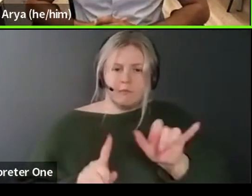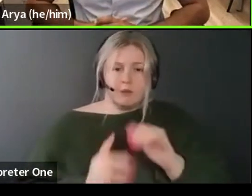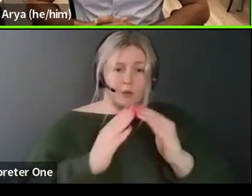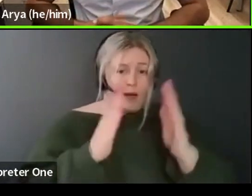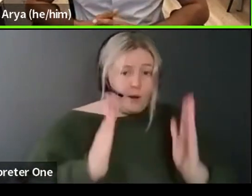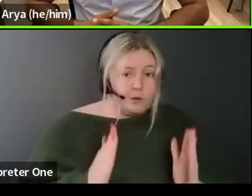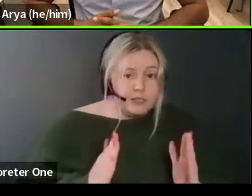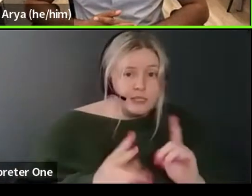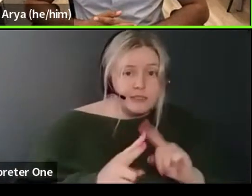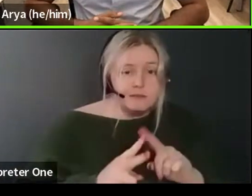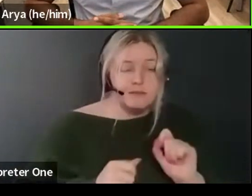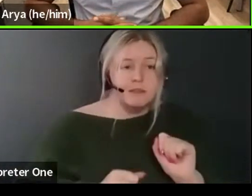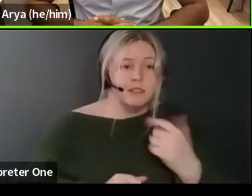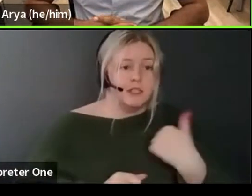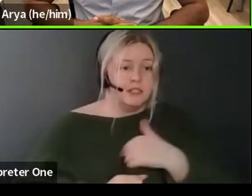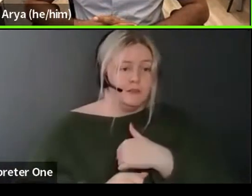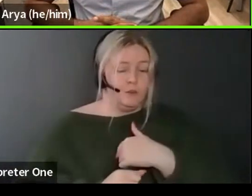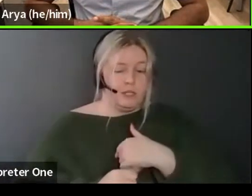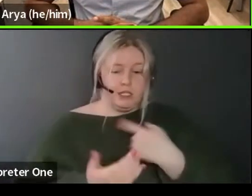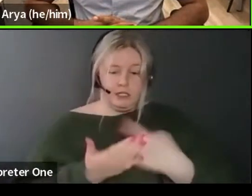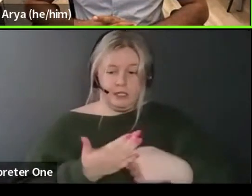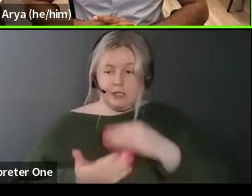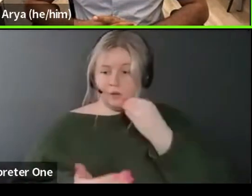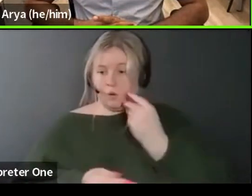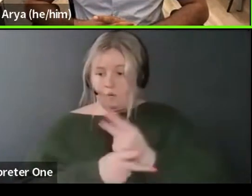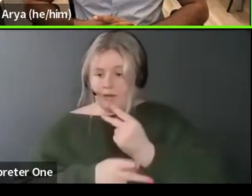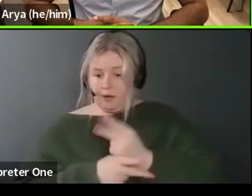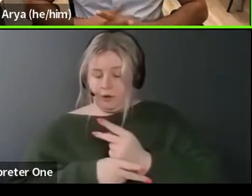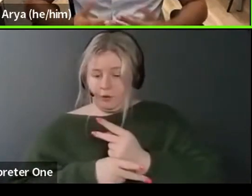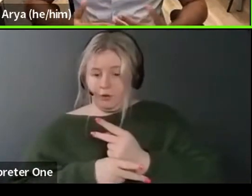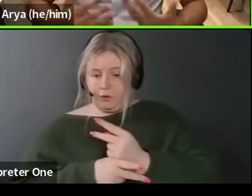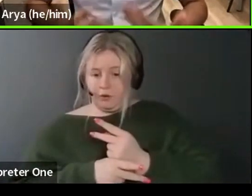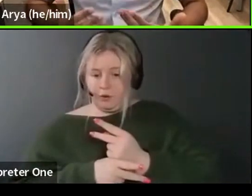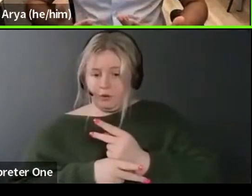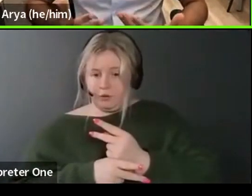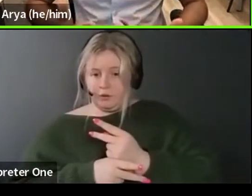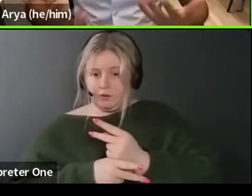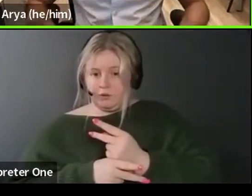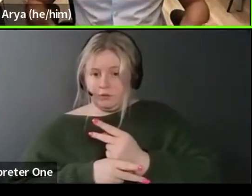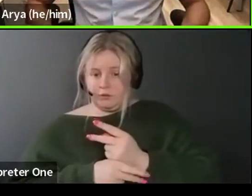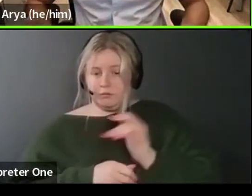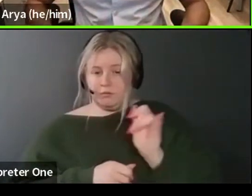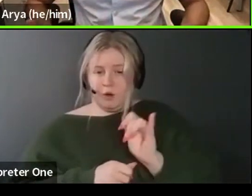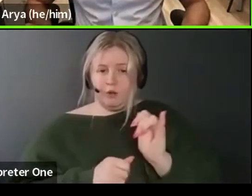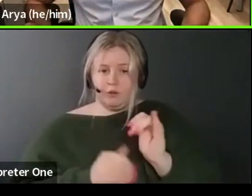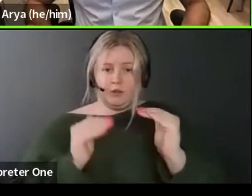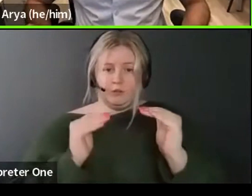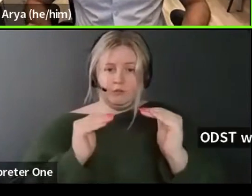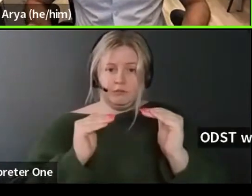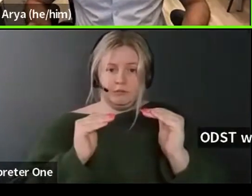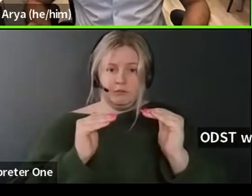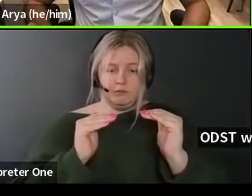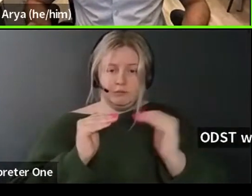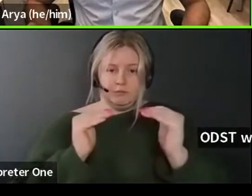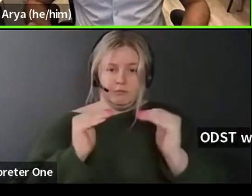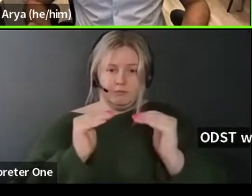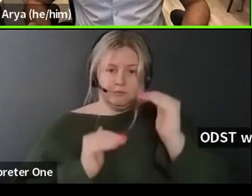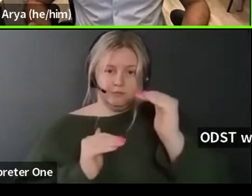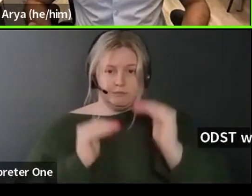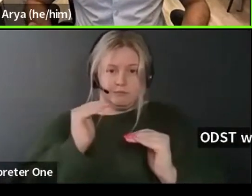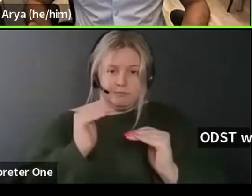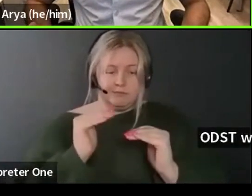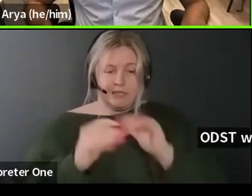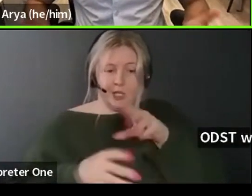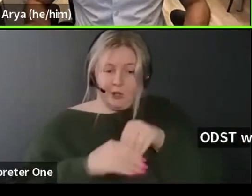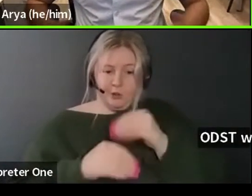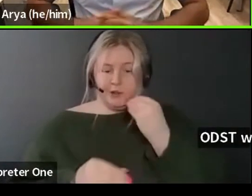housing, because when we talk about home care, I mean, the word, actually inequity is in the word home care, because we should be thinking